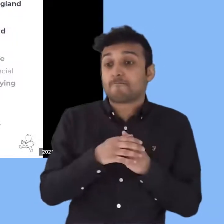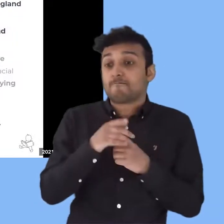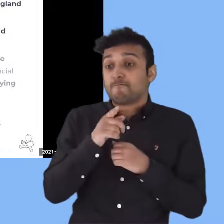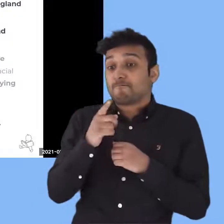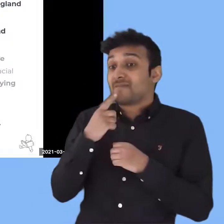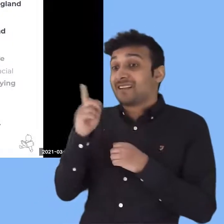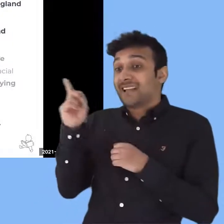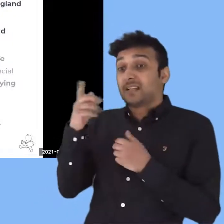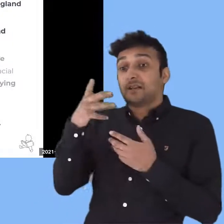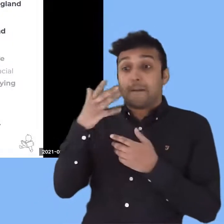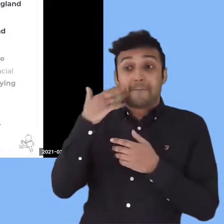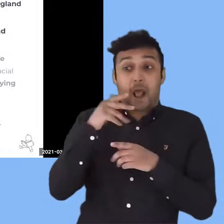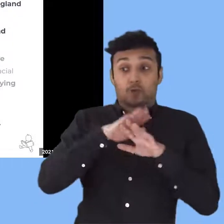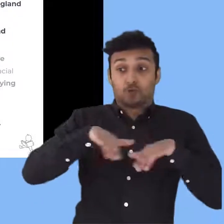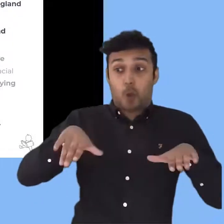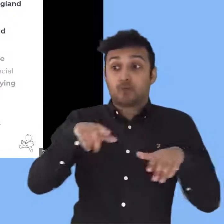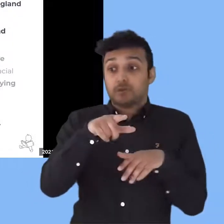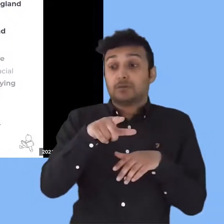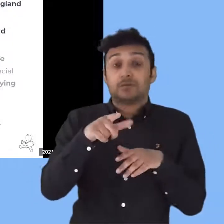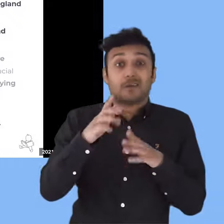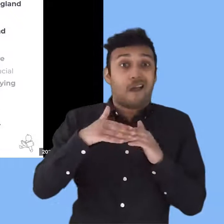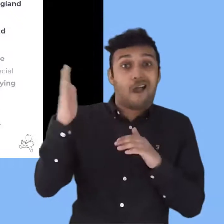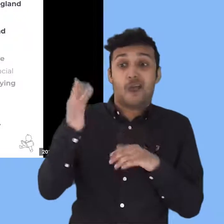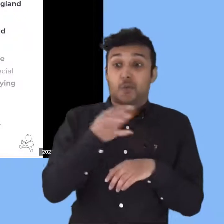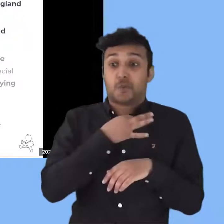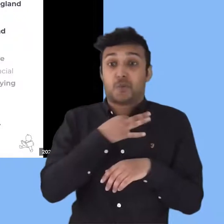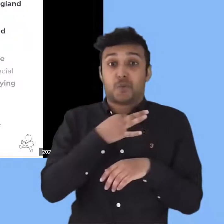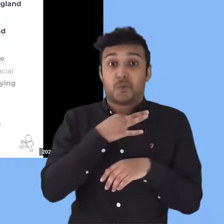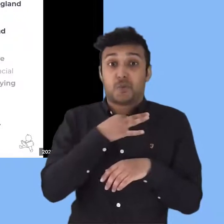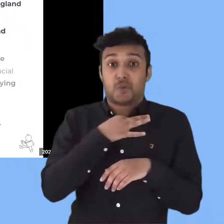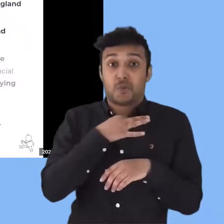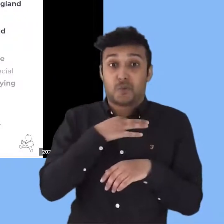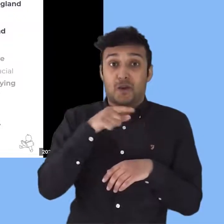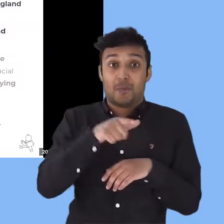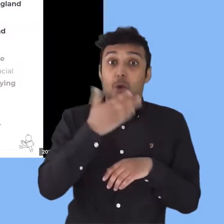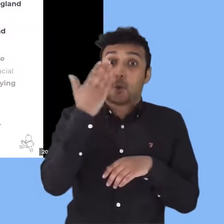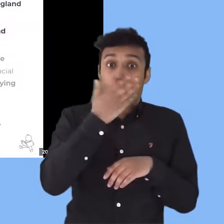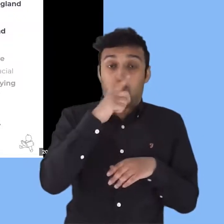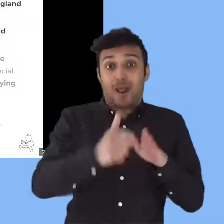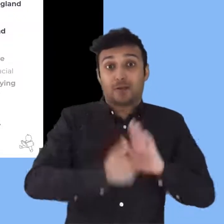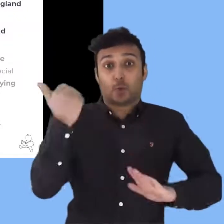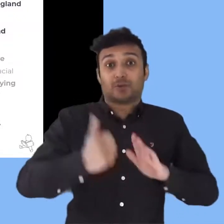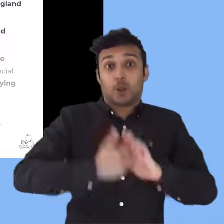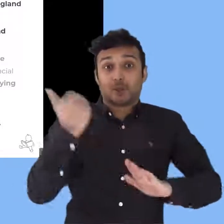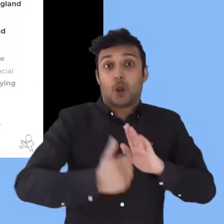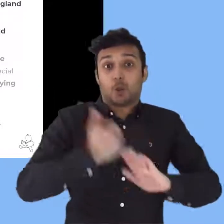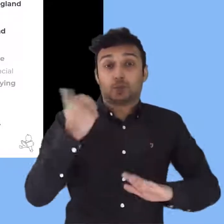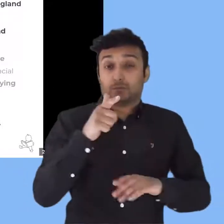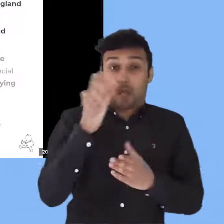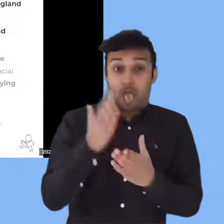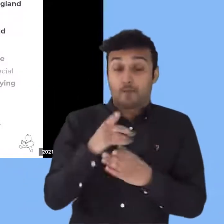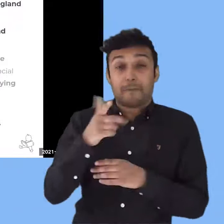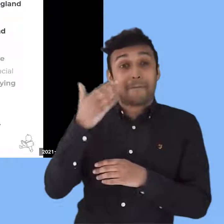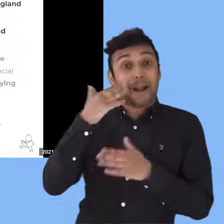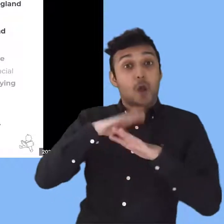greater risk of and overrepresented within school exclusions. That should really say that Black children have always been at a greater